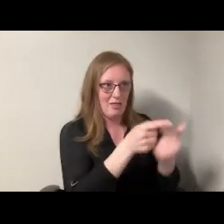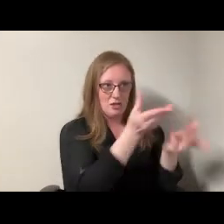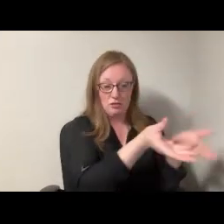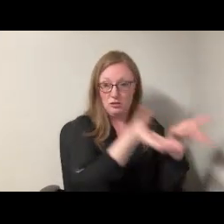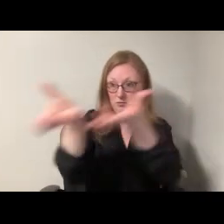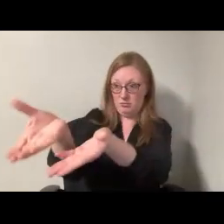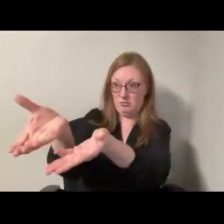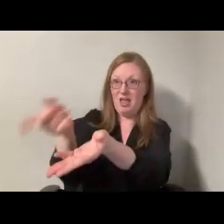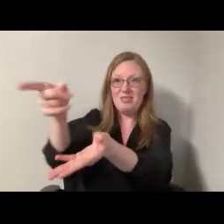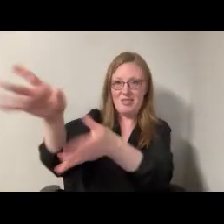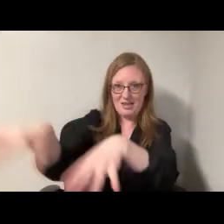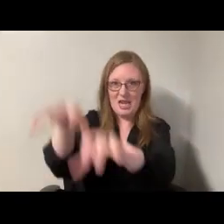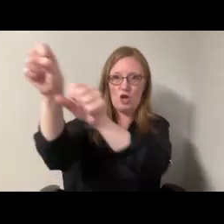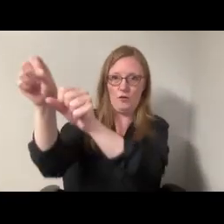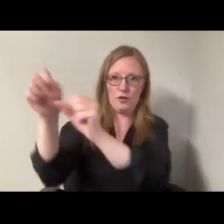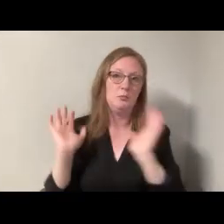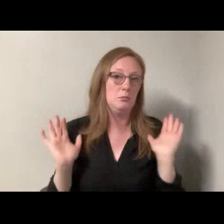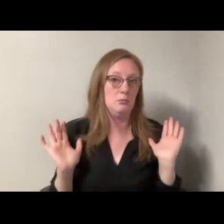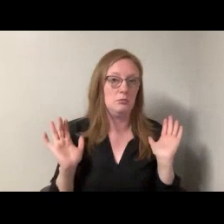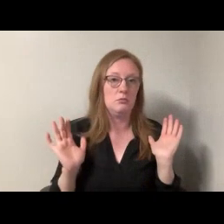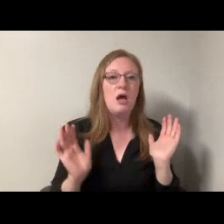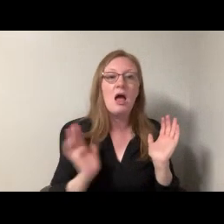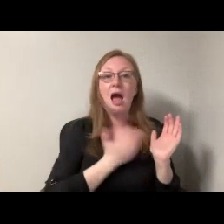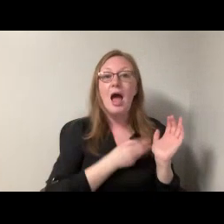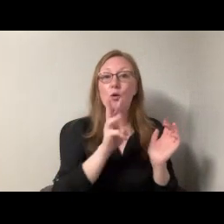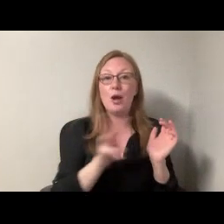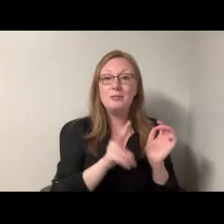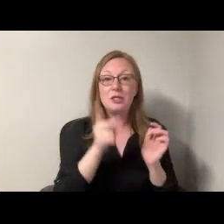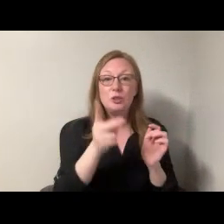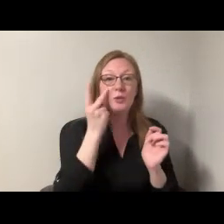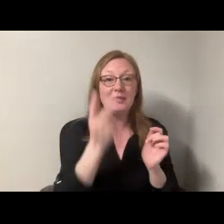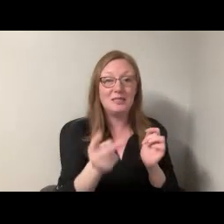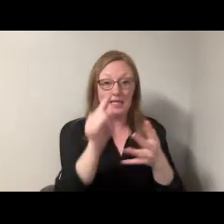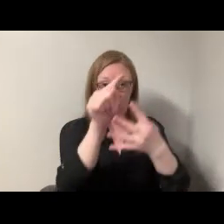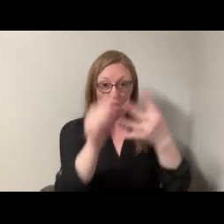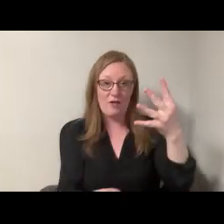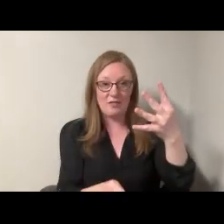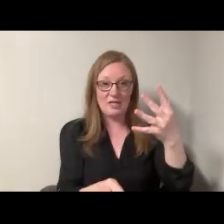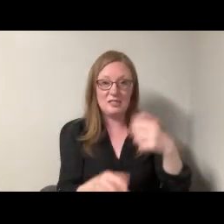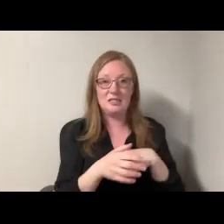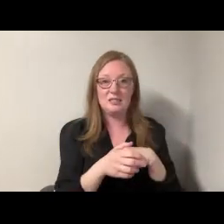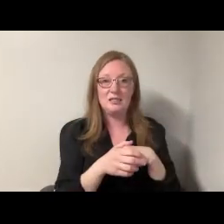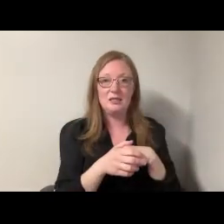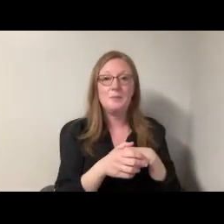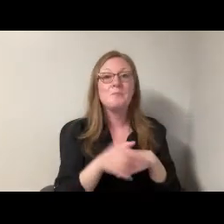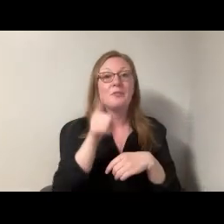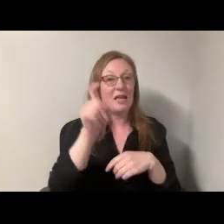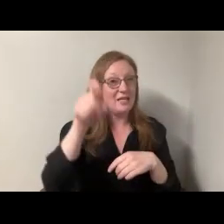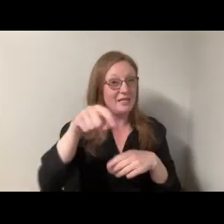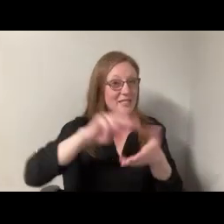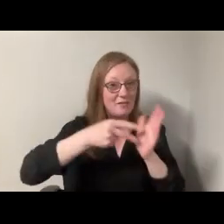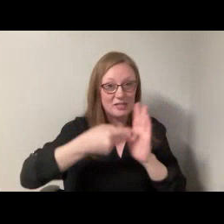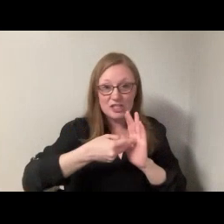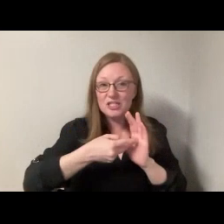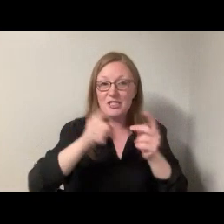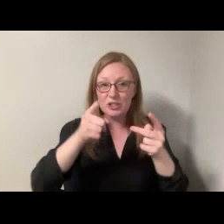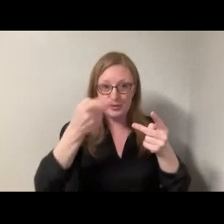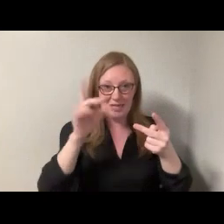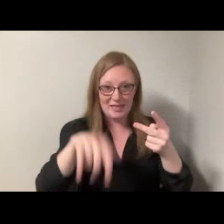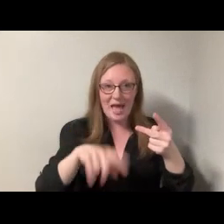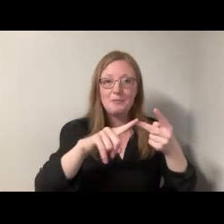on the National Mass Care Strategy website, you can see the shelter and feeding capabilities definitions, the use of Mass Care Task